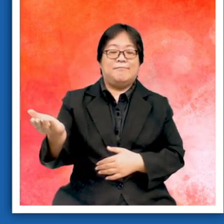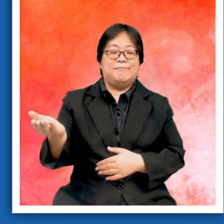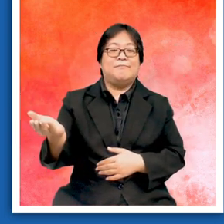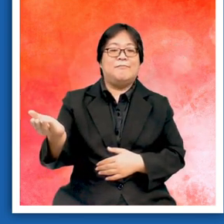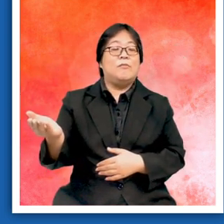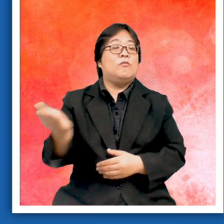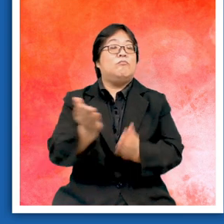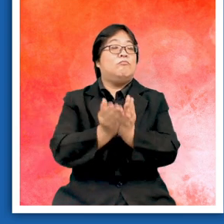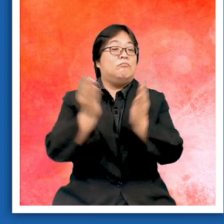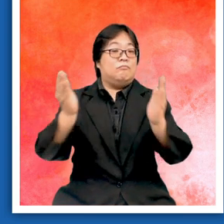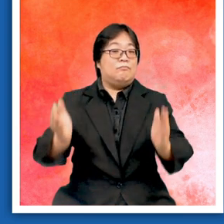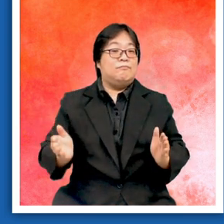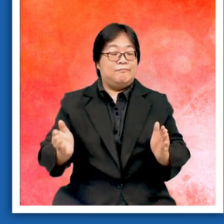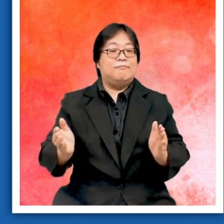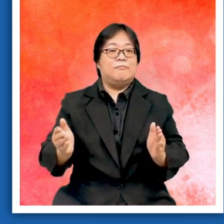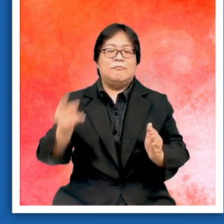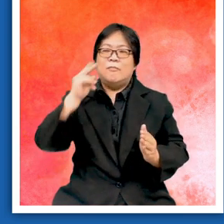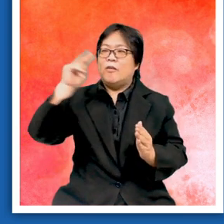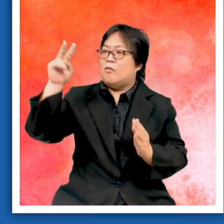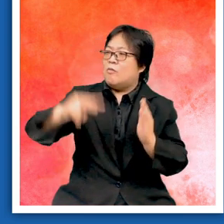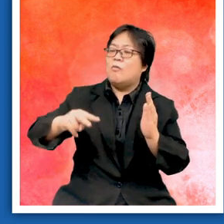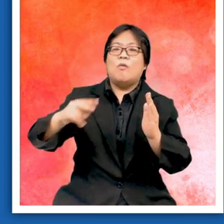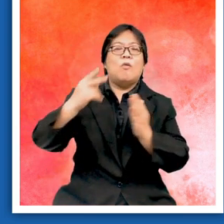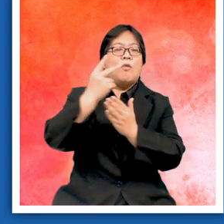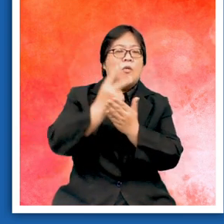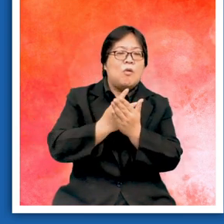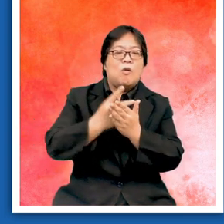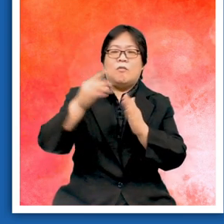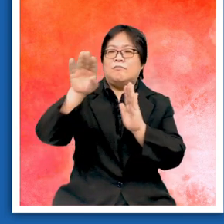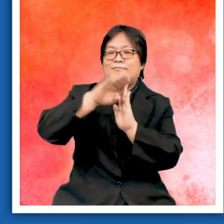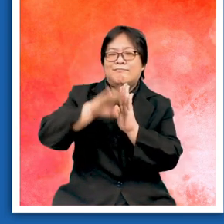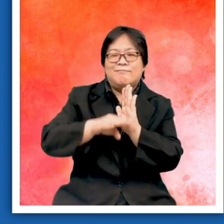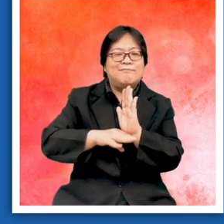for the student to see the course content,